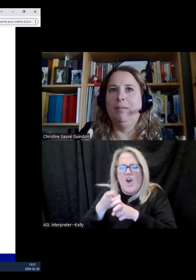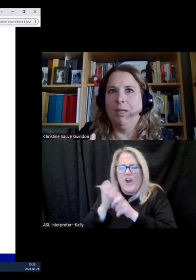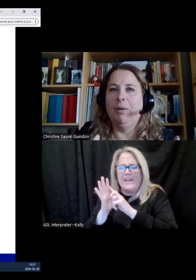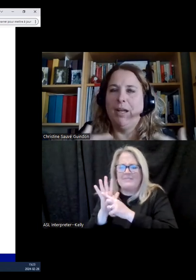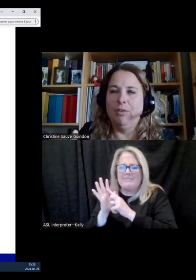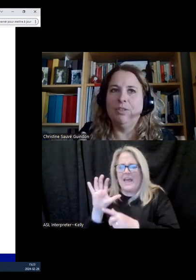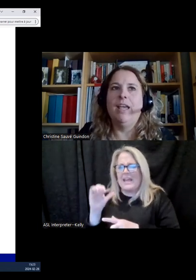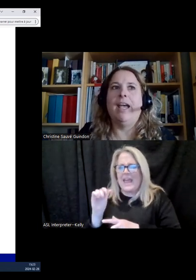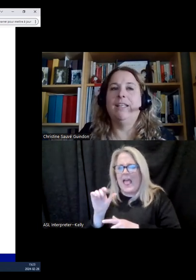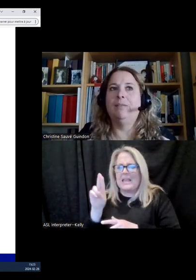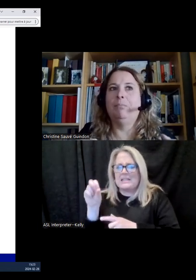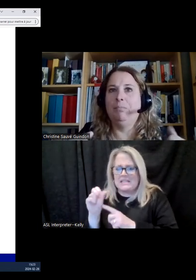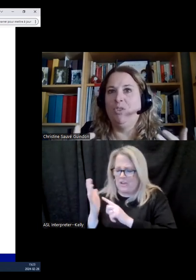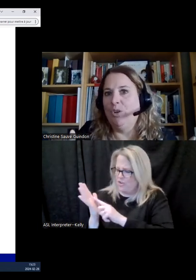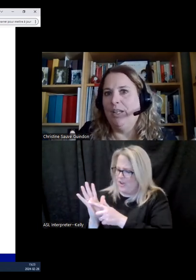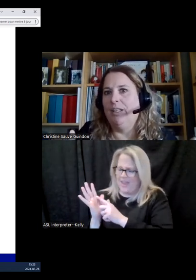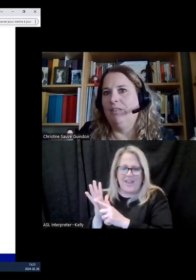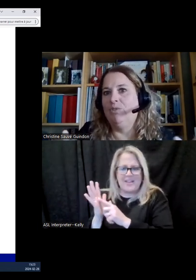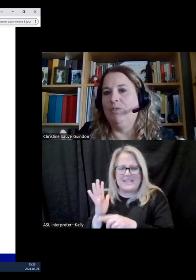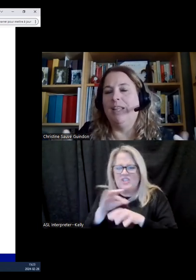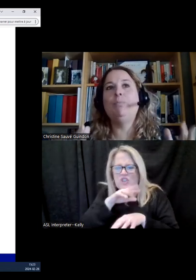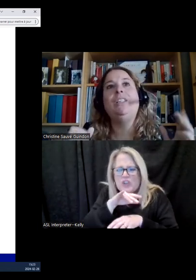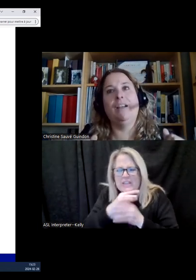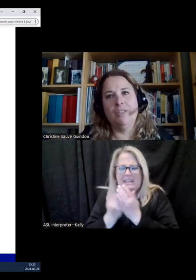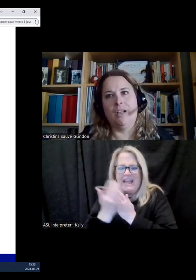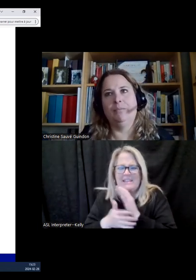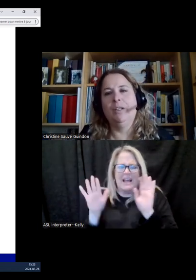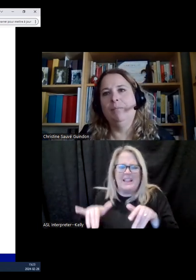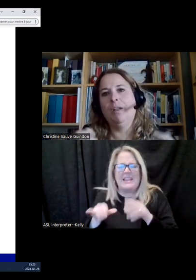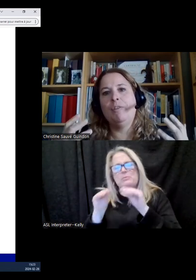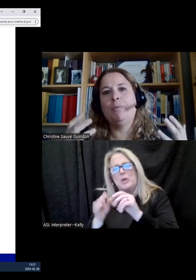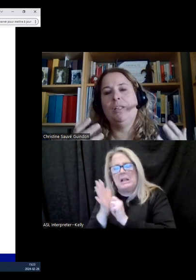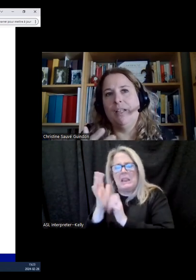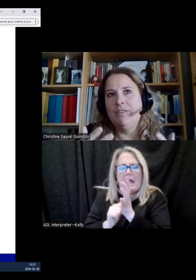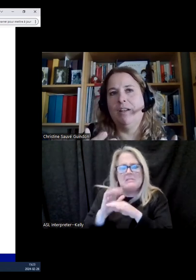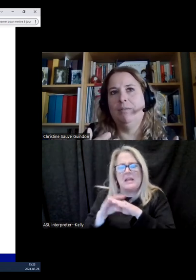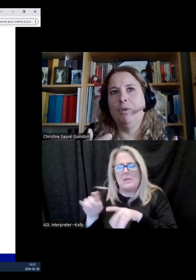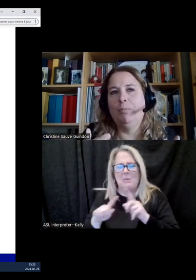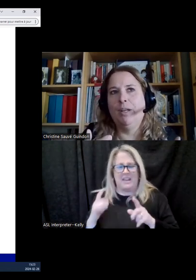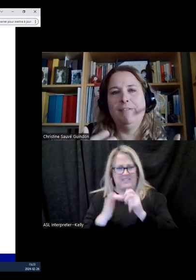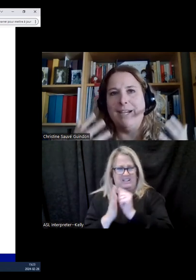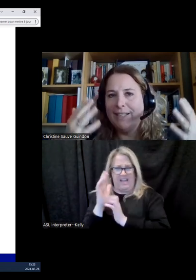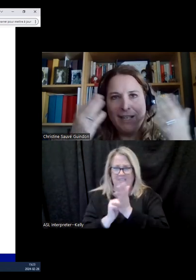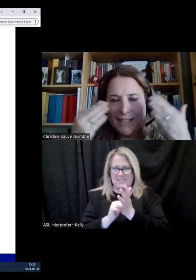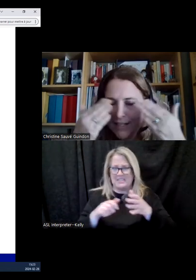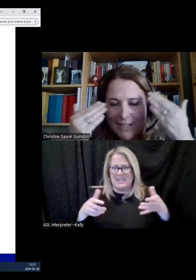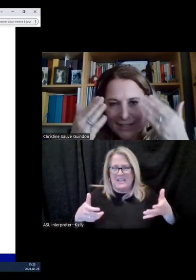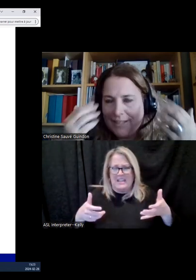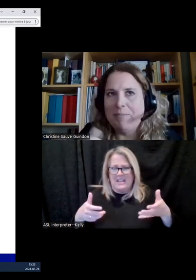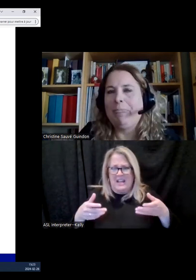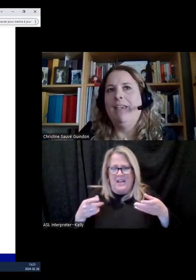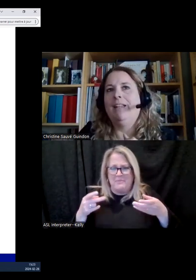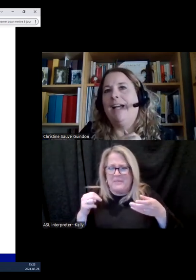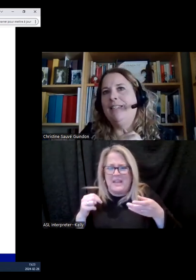it, not me, but others, as dirty. Let's put gloves on him. But if you put gloves on him, you're putting Vaseline on